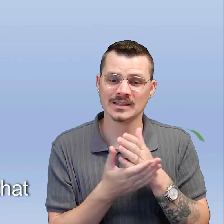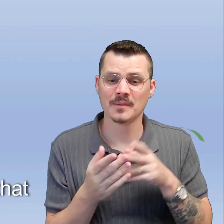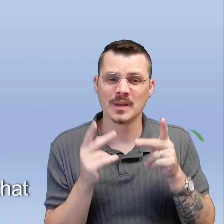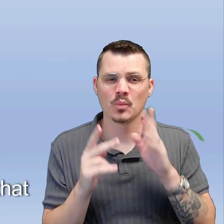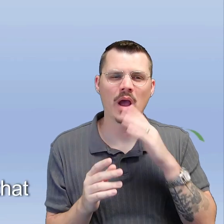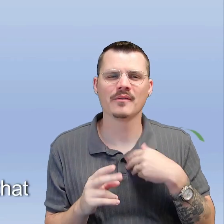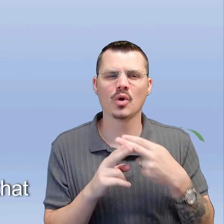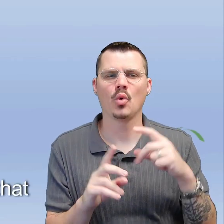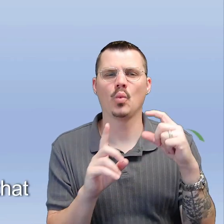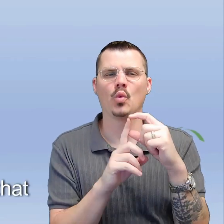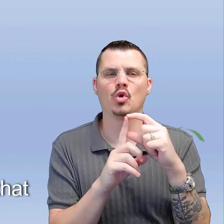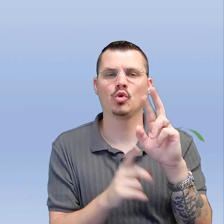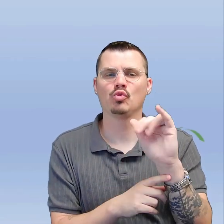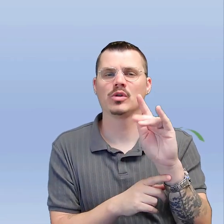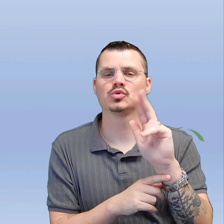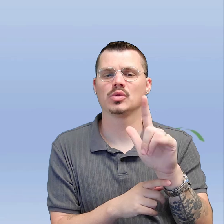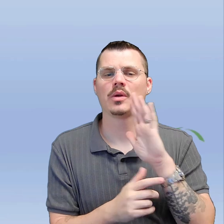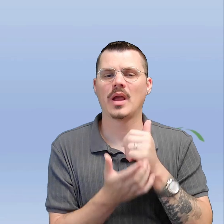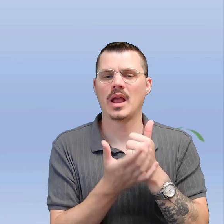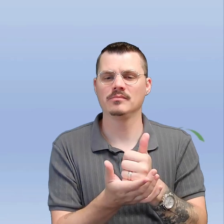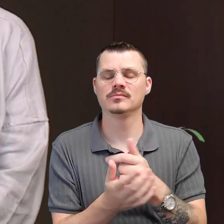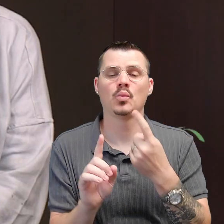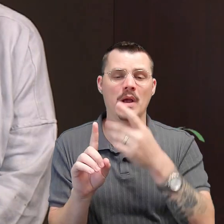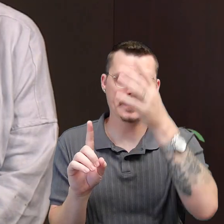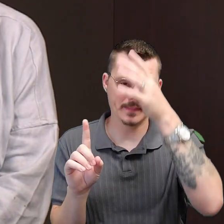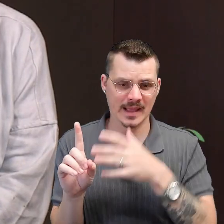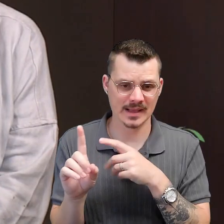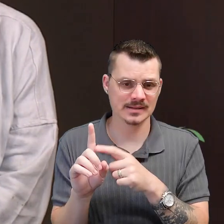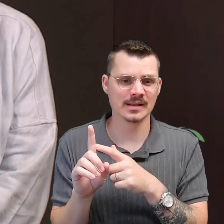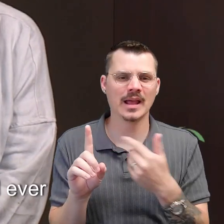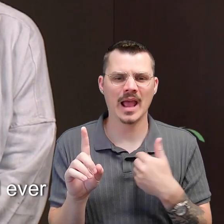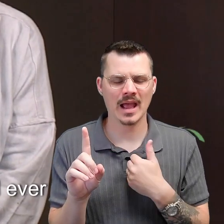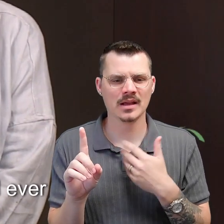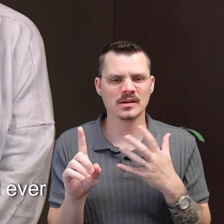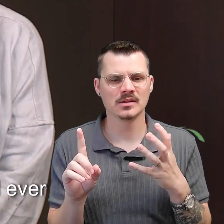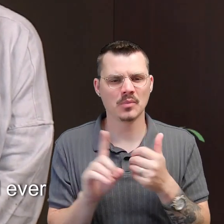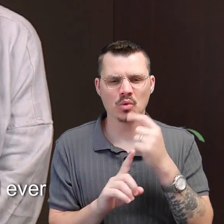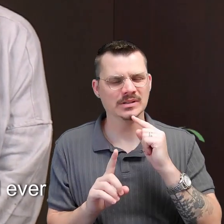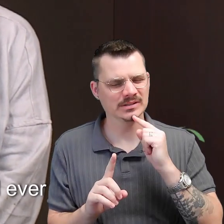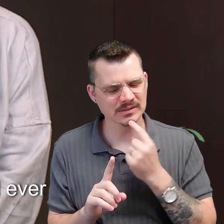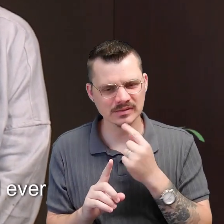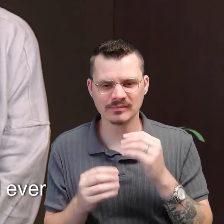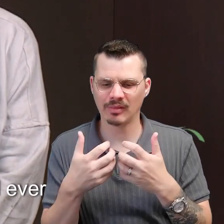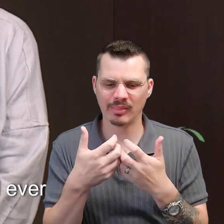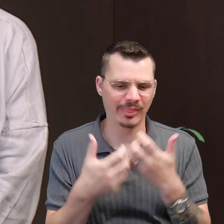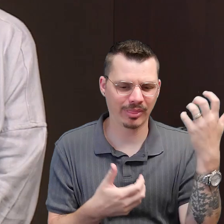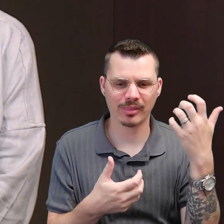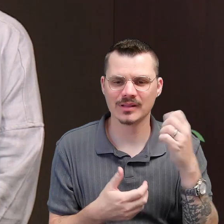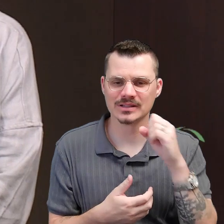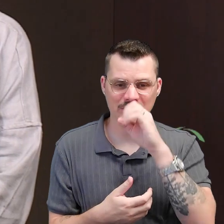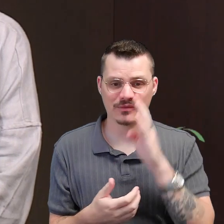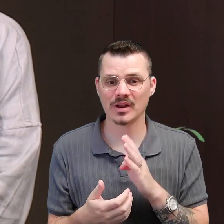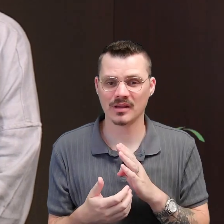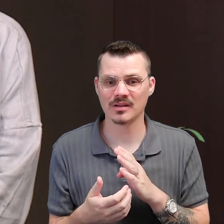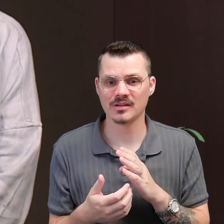some people will have a word ritual that helps them. I had one man, he had the most severe disorganized schizophrenia I'd ever seen in